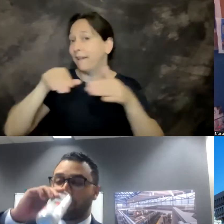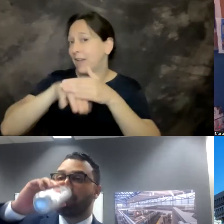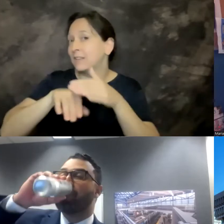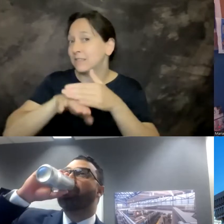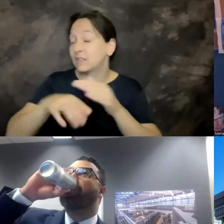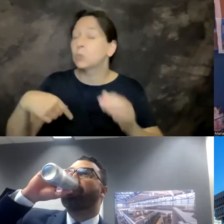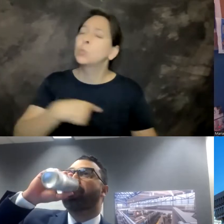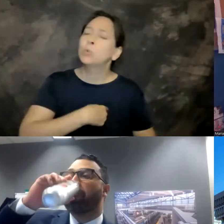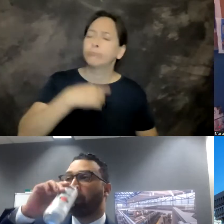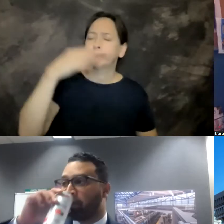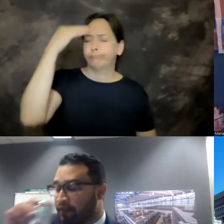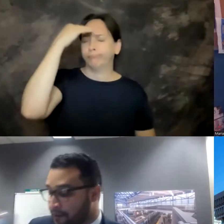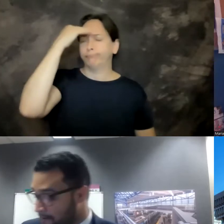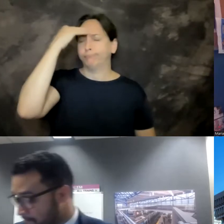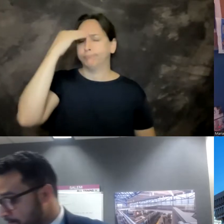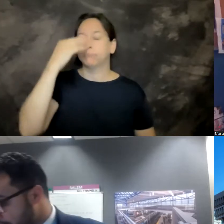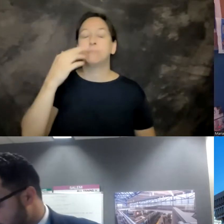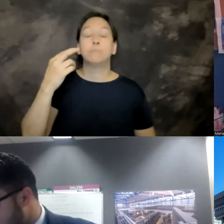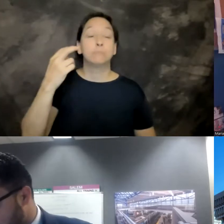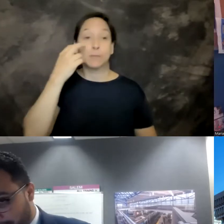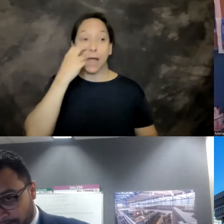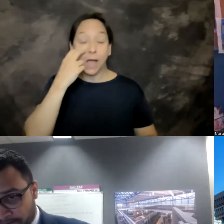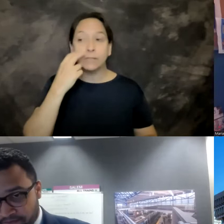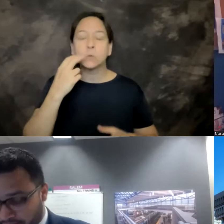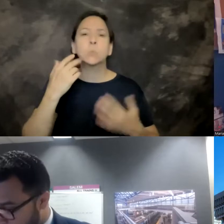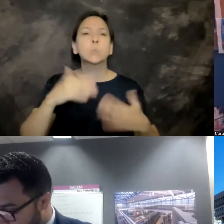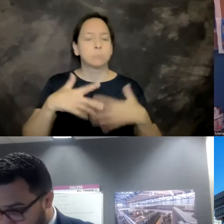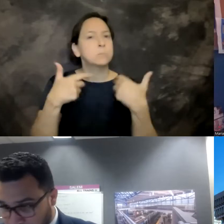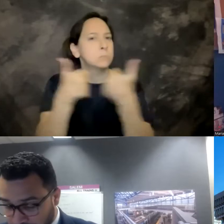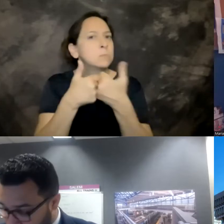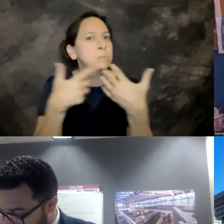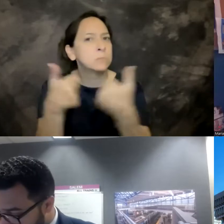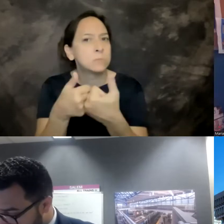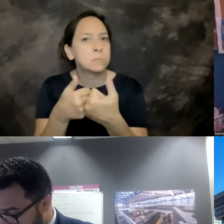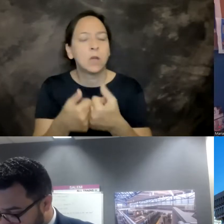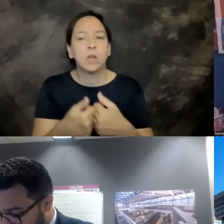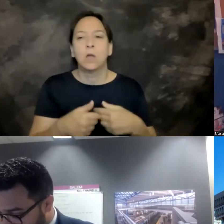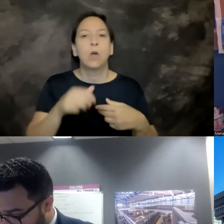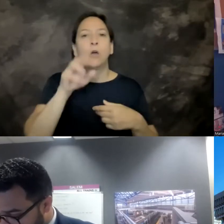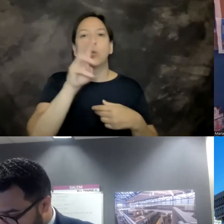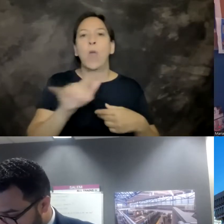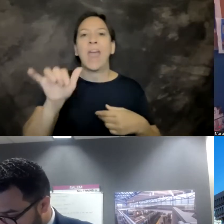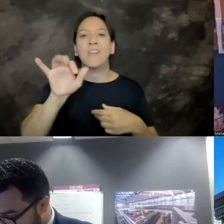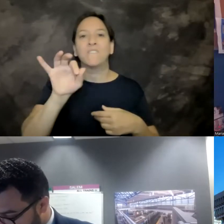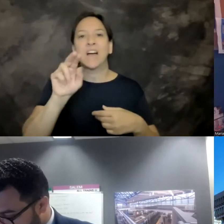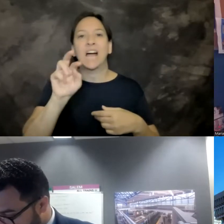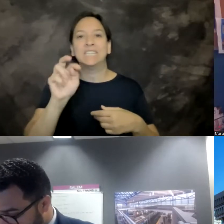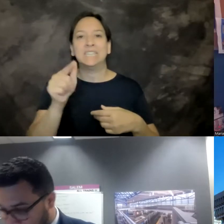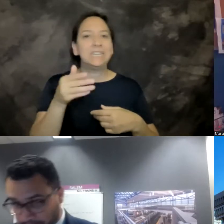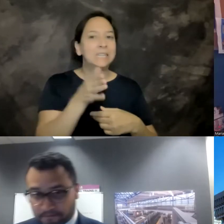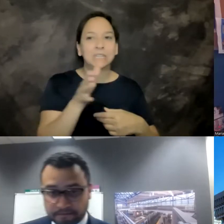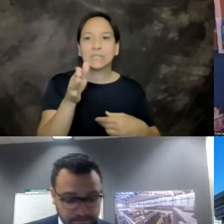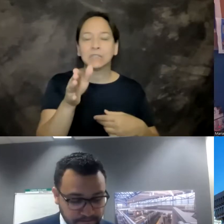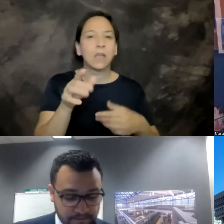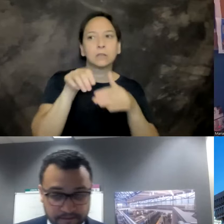particular challenges for people who are blind as far as wayfinding and accessible routes. So we're working really closely with the team to